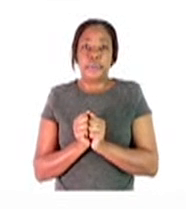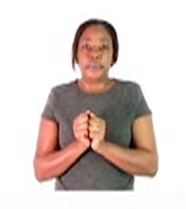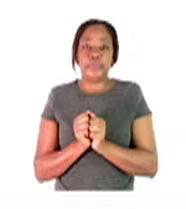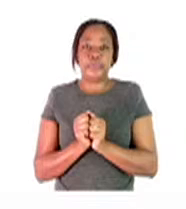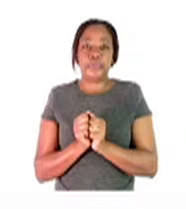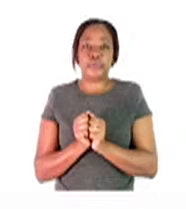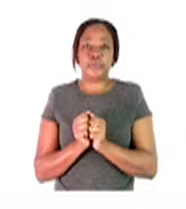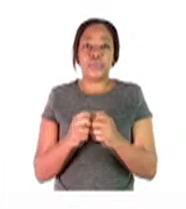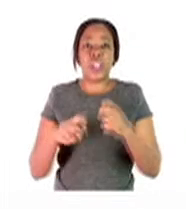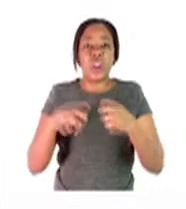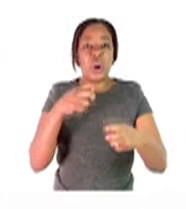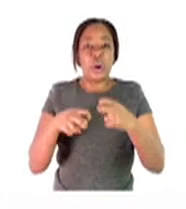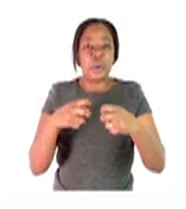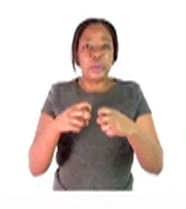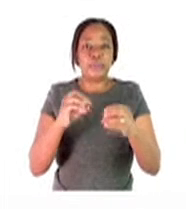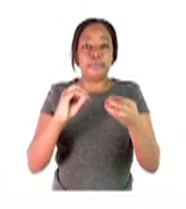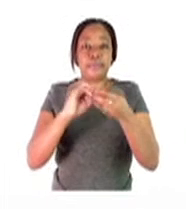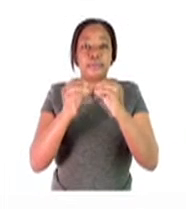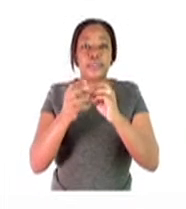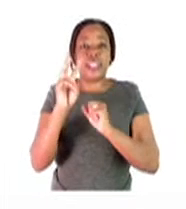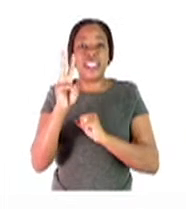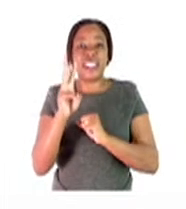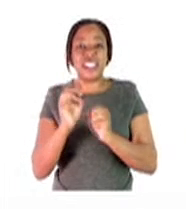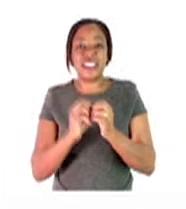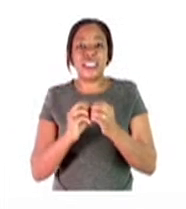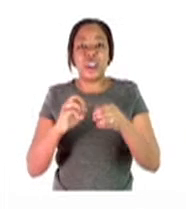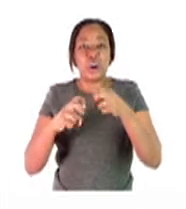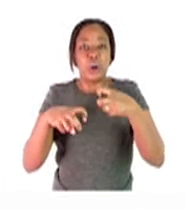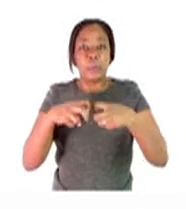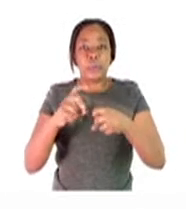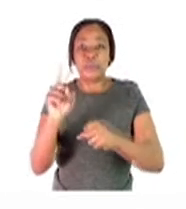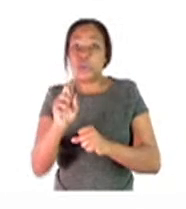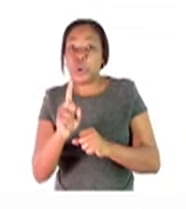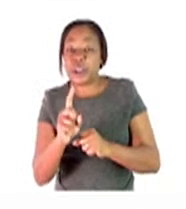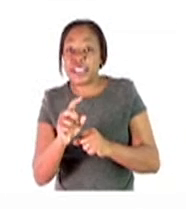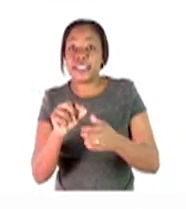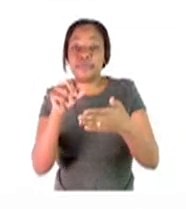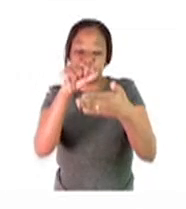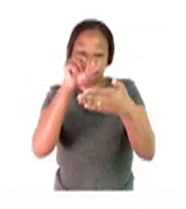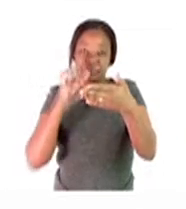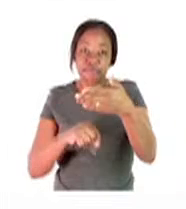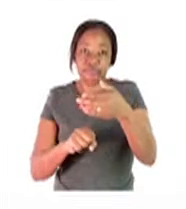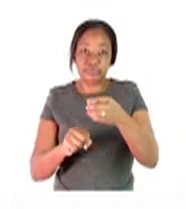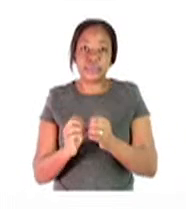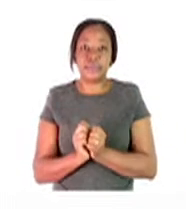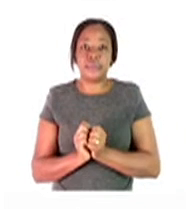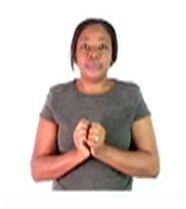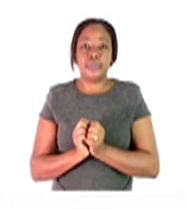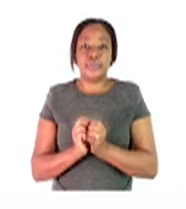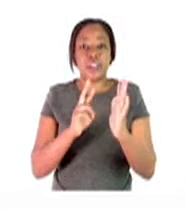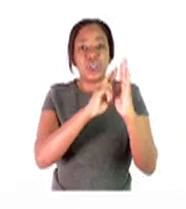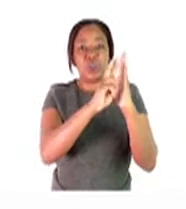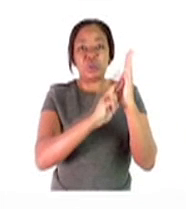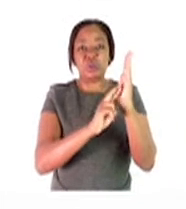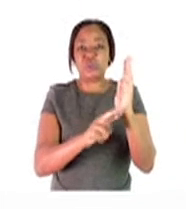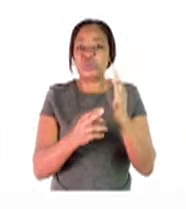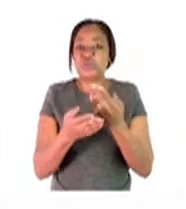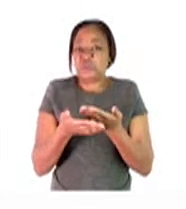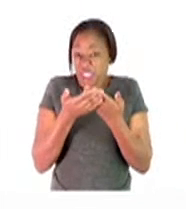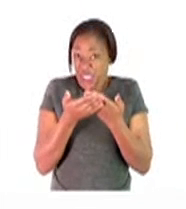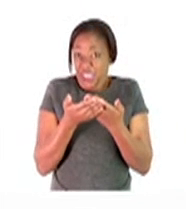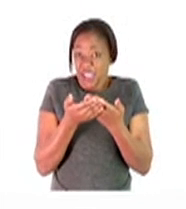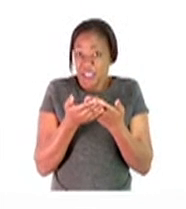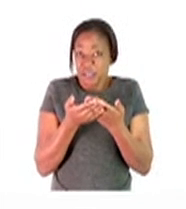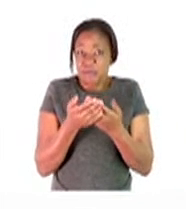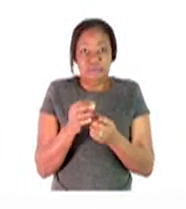problem? Read it again. Number 4, did the instructions help? Read it again. You will get the answers